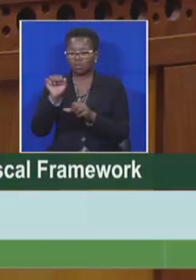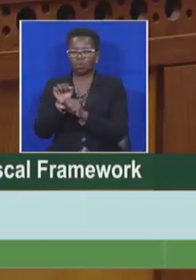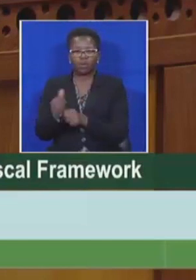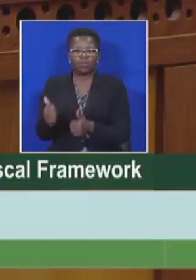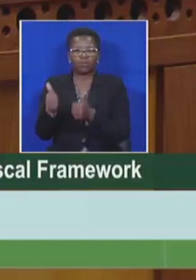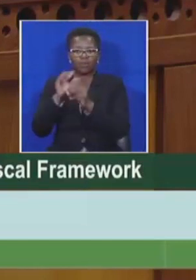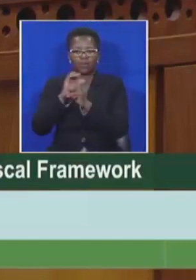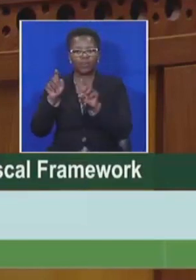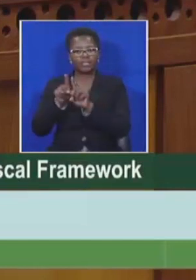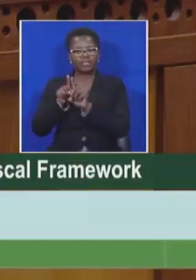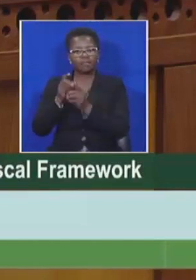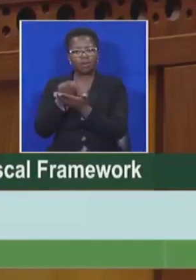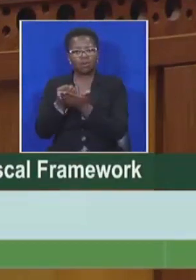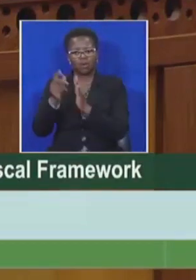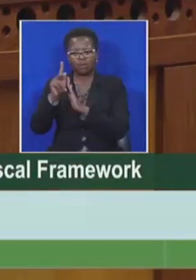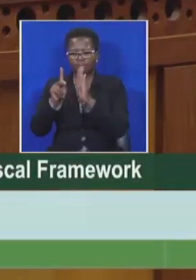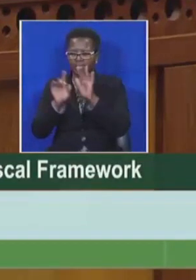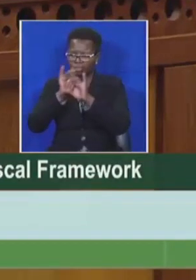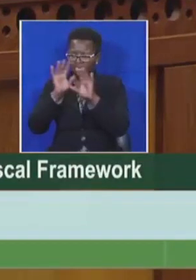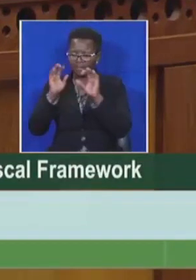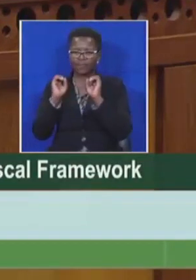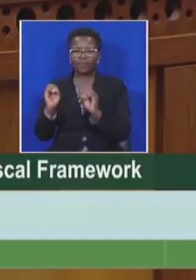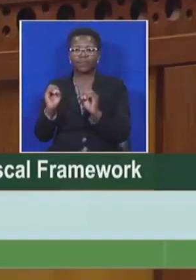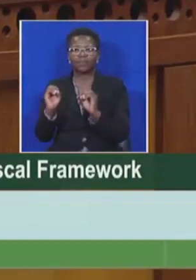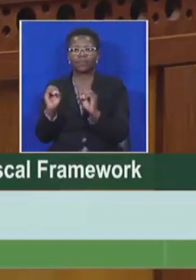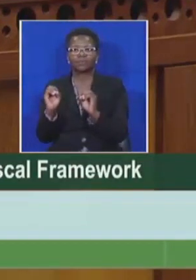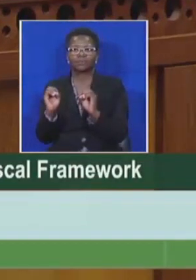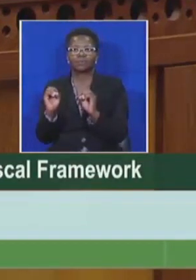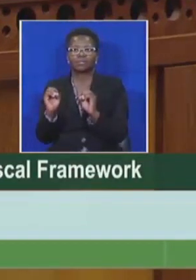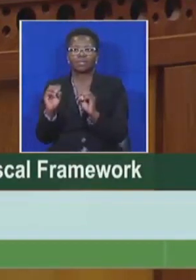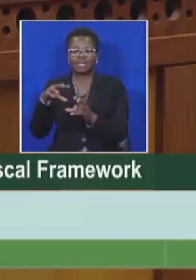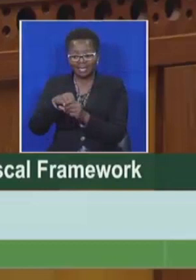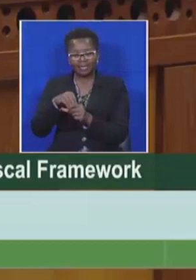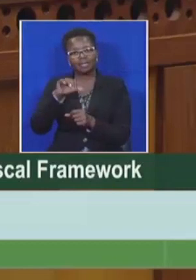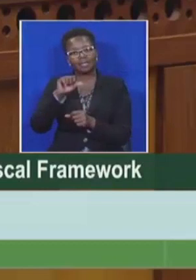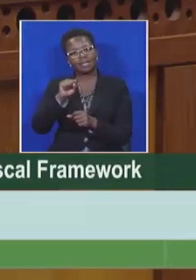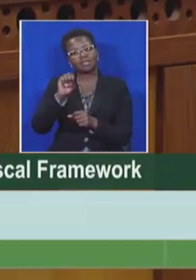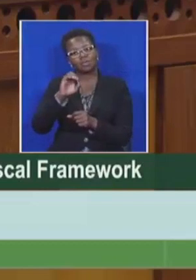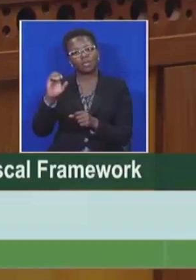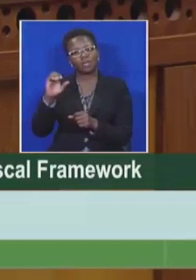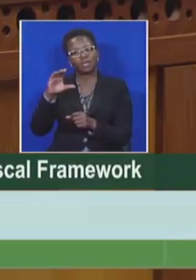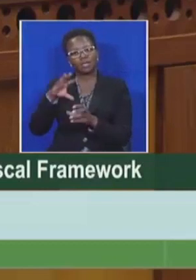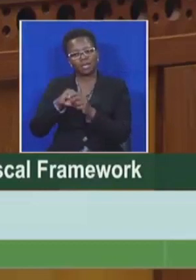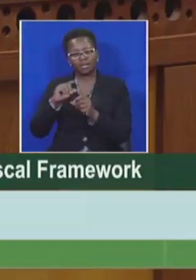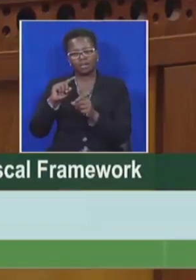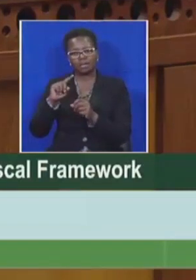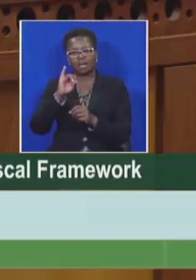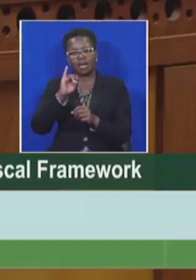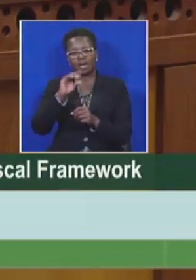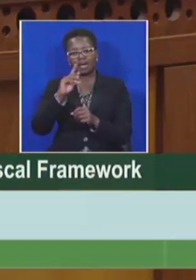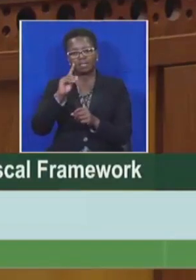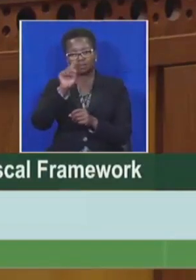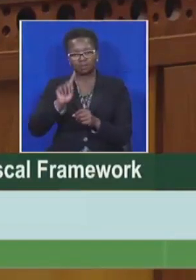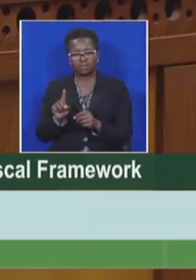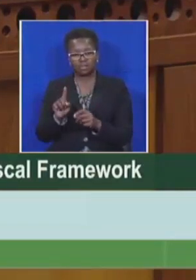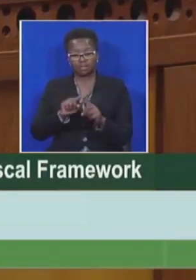economic policy directive on state-owned entities' role in the industrial policy. However, all that has changed, and the